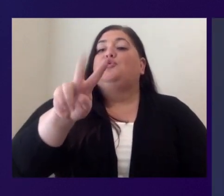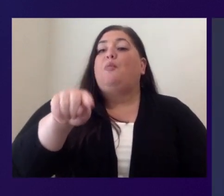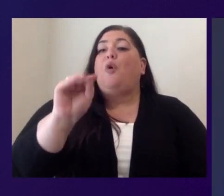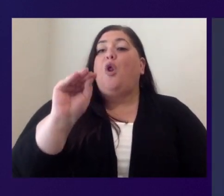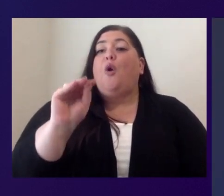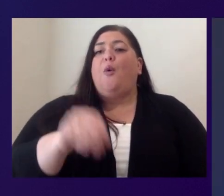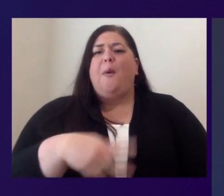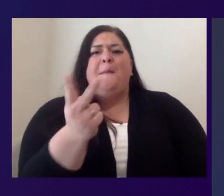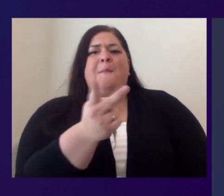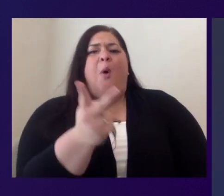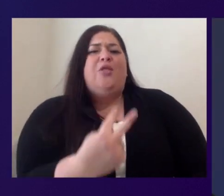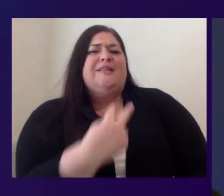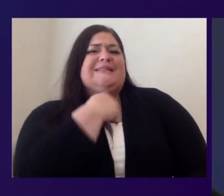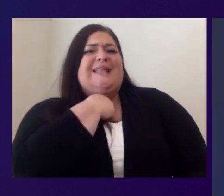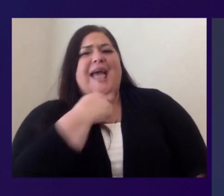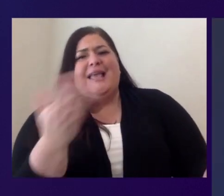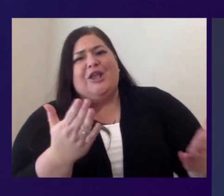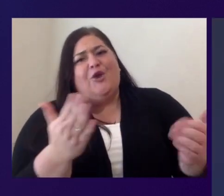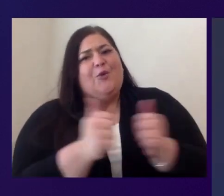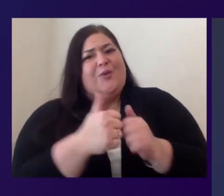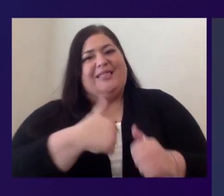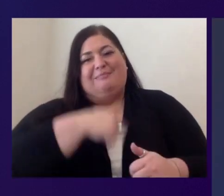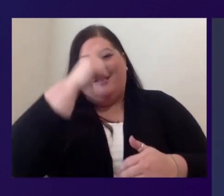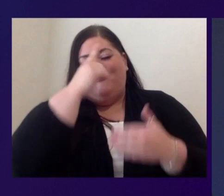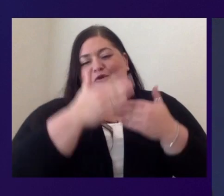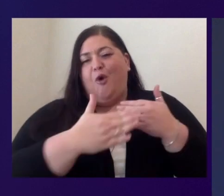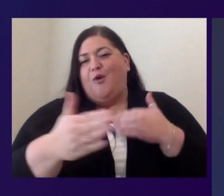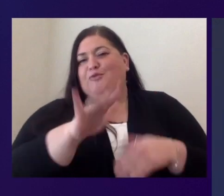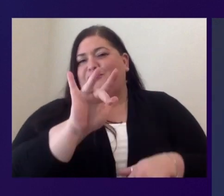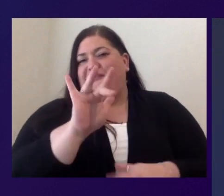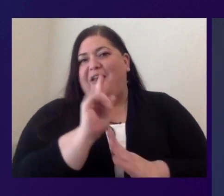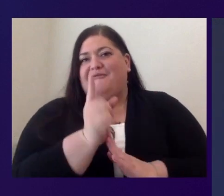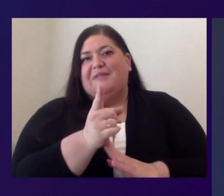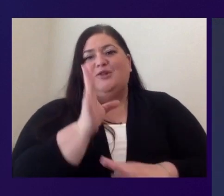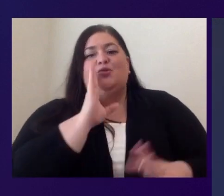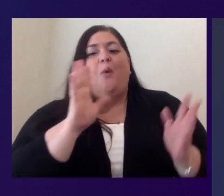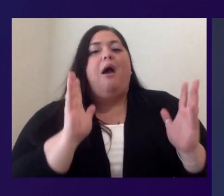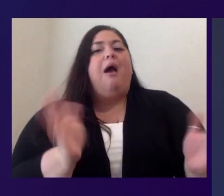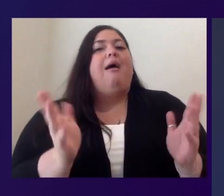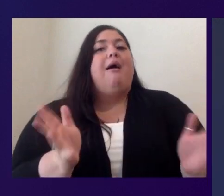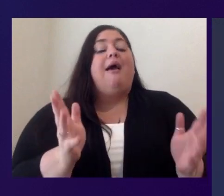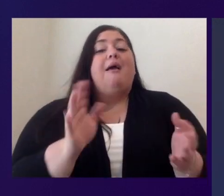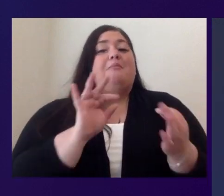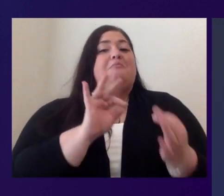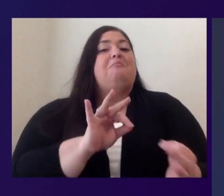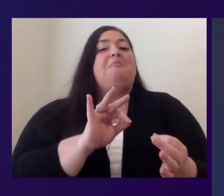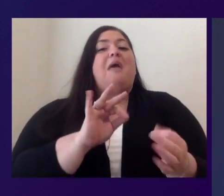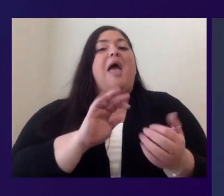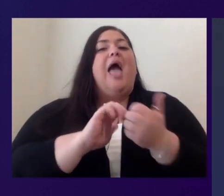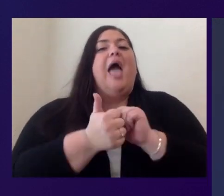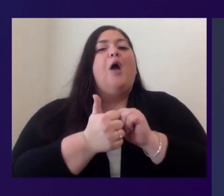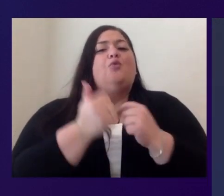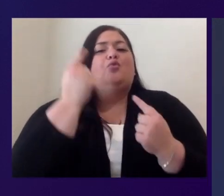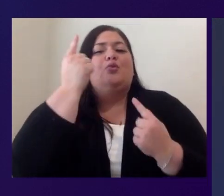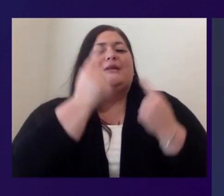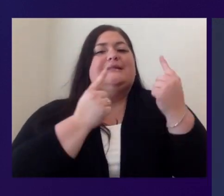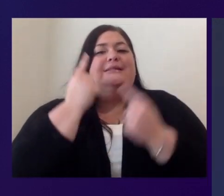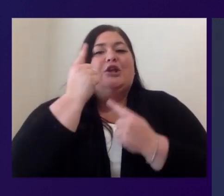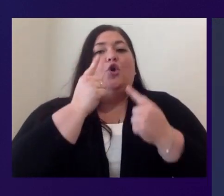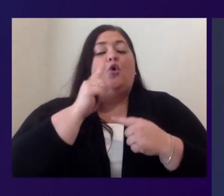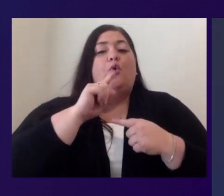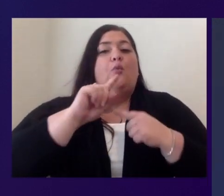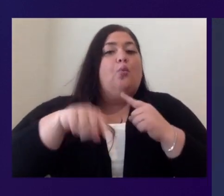trapped on stage with me, and we're going to be having a nice conversation about how to consider when I need to select the